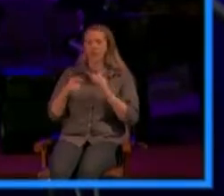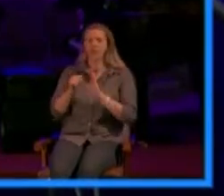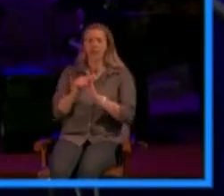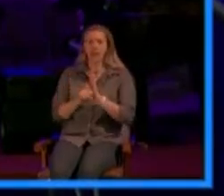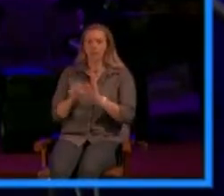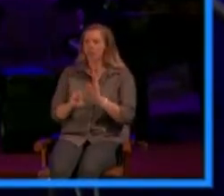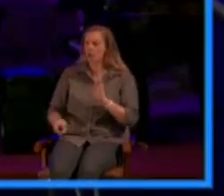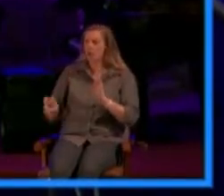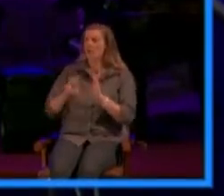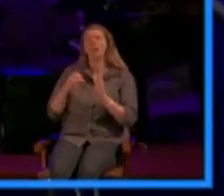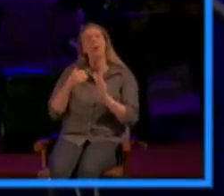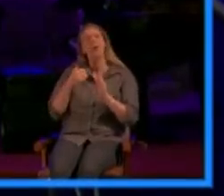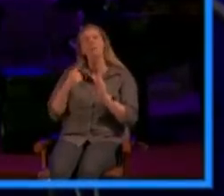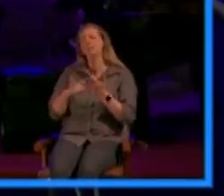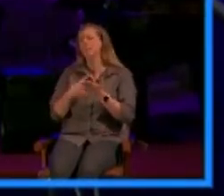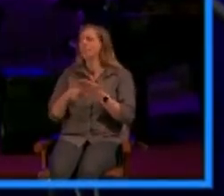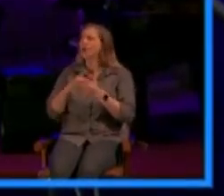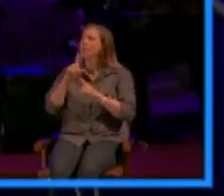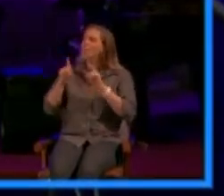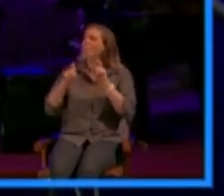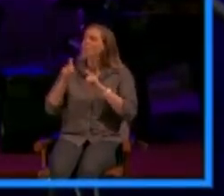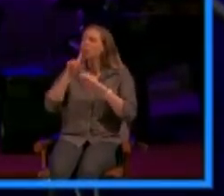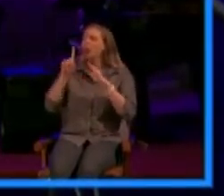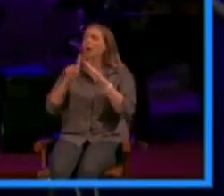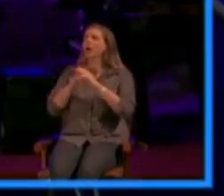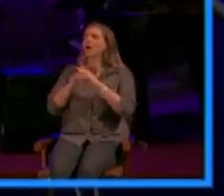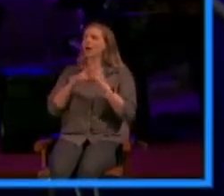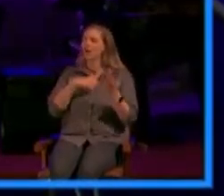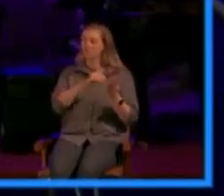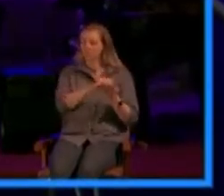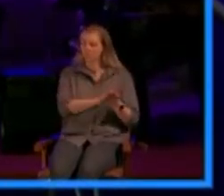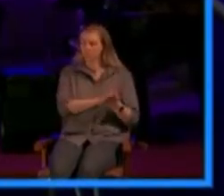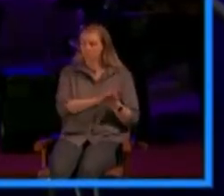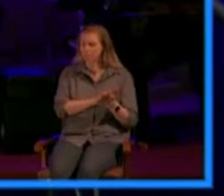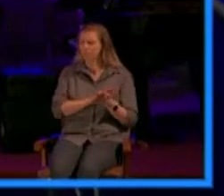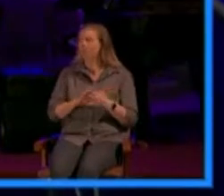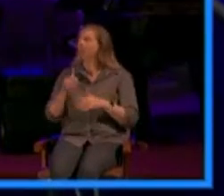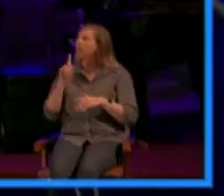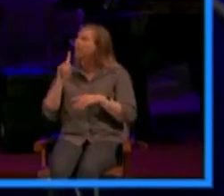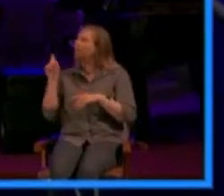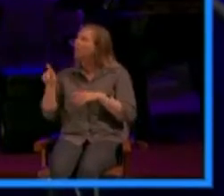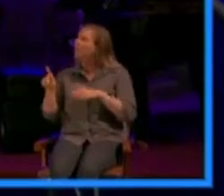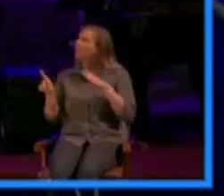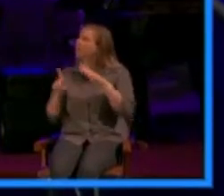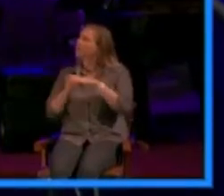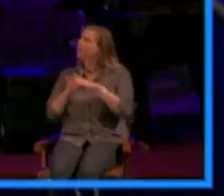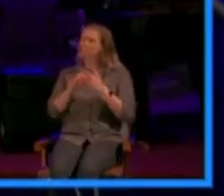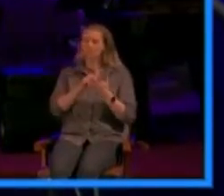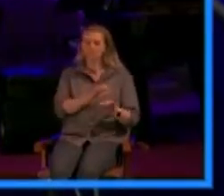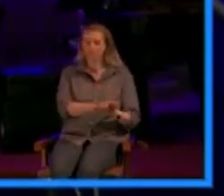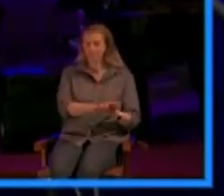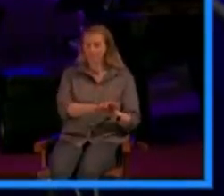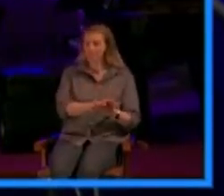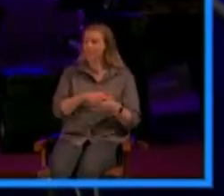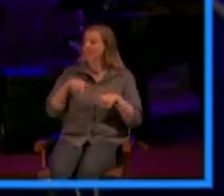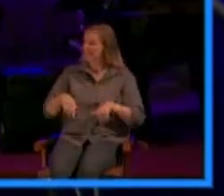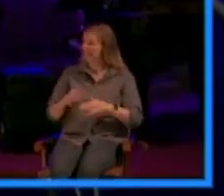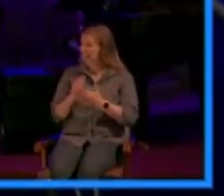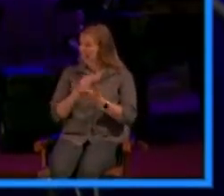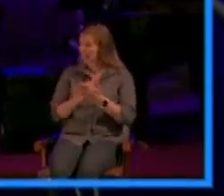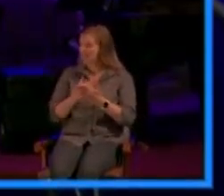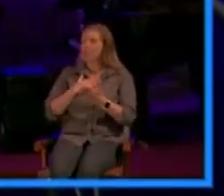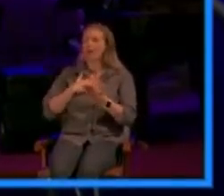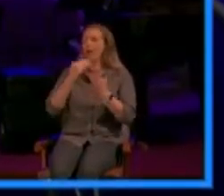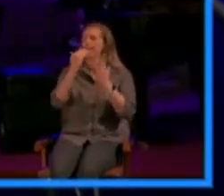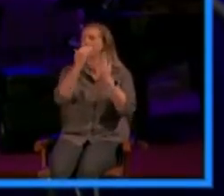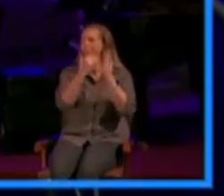nation, and people asking me questions along this line. What in the world is going on? You know, what's your perspective on